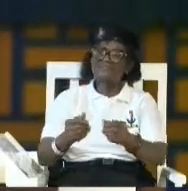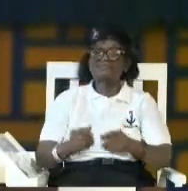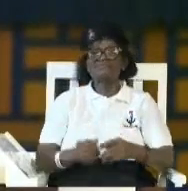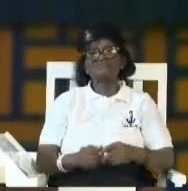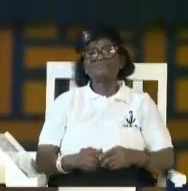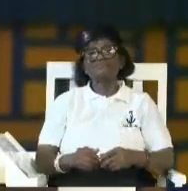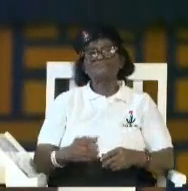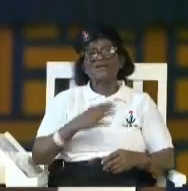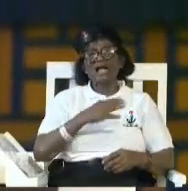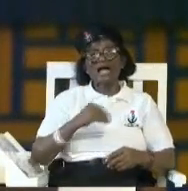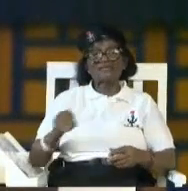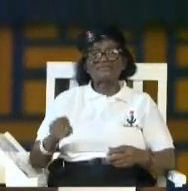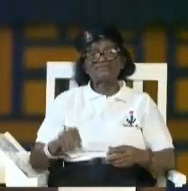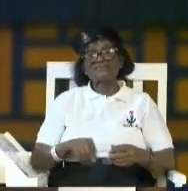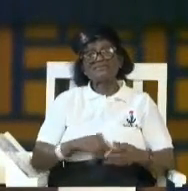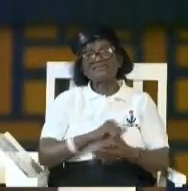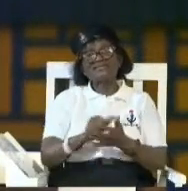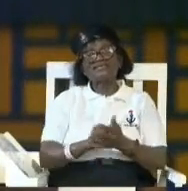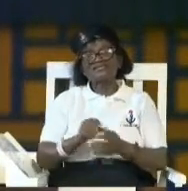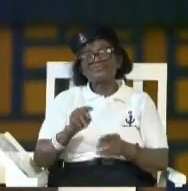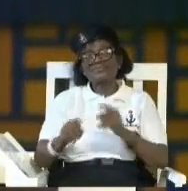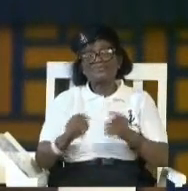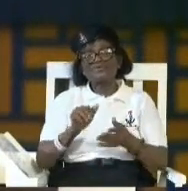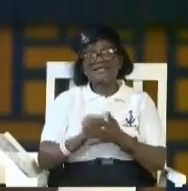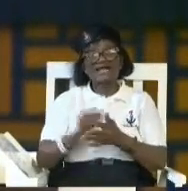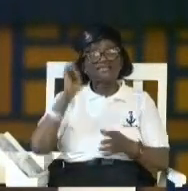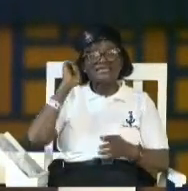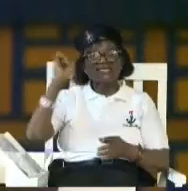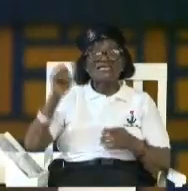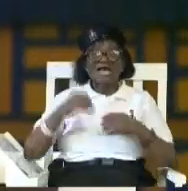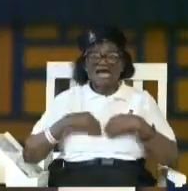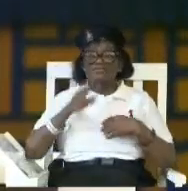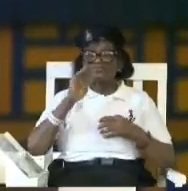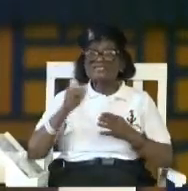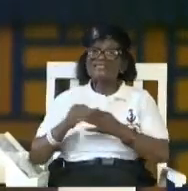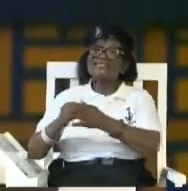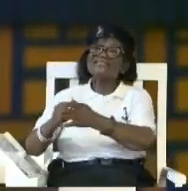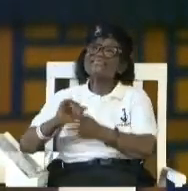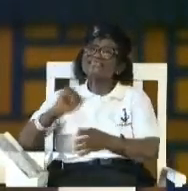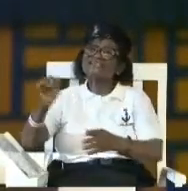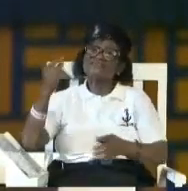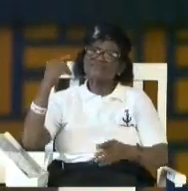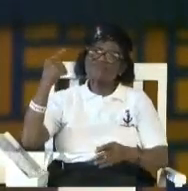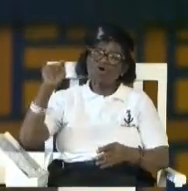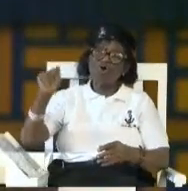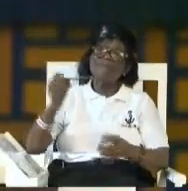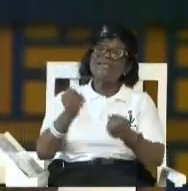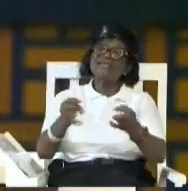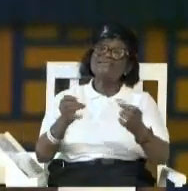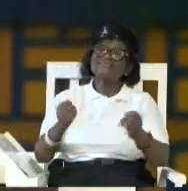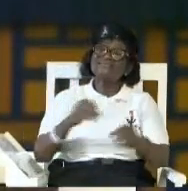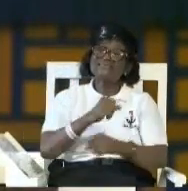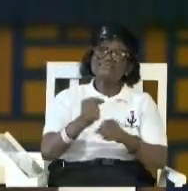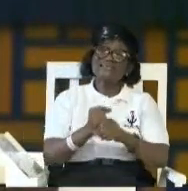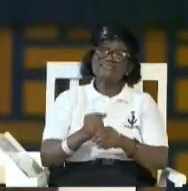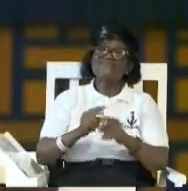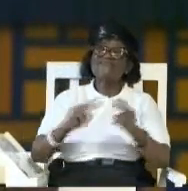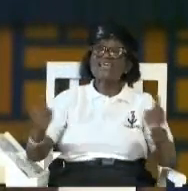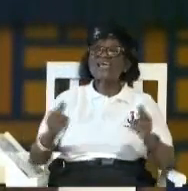And these people that he had been leading for 40 years, very troublesome people,